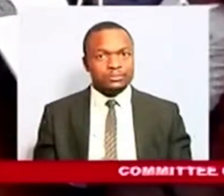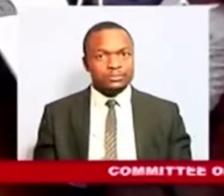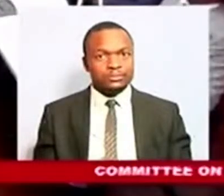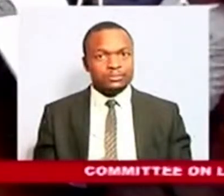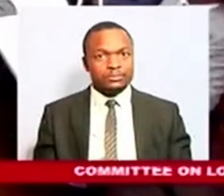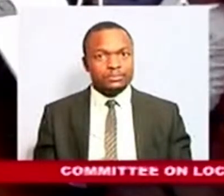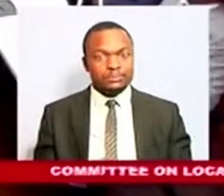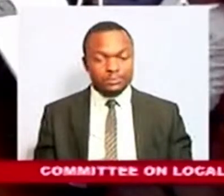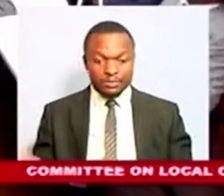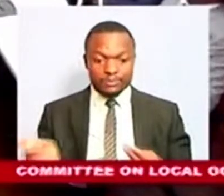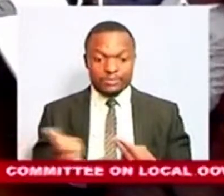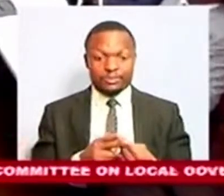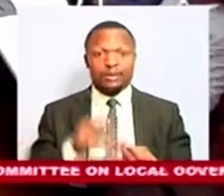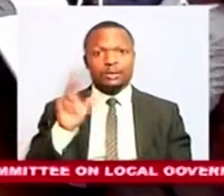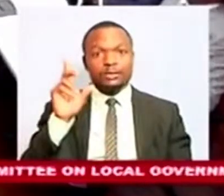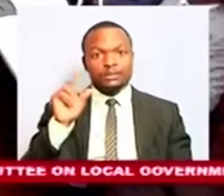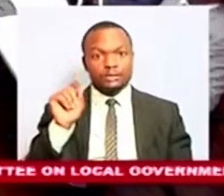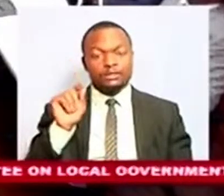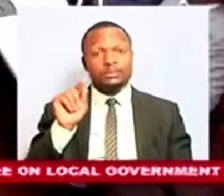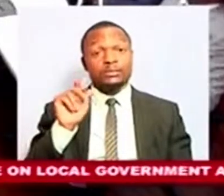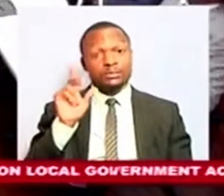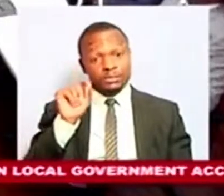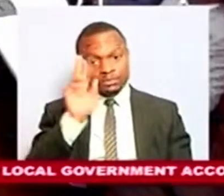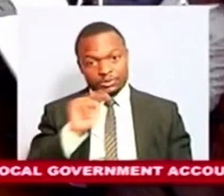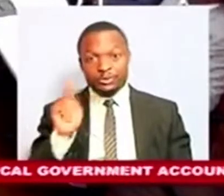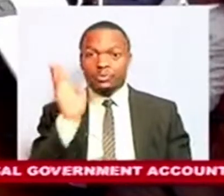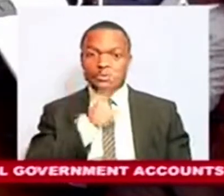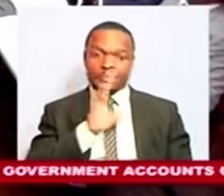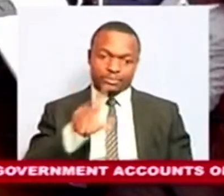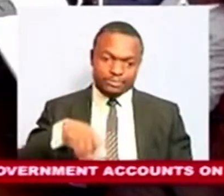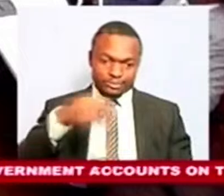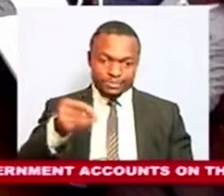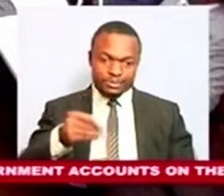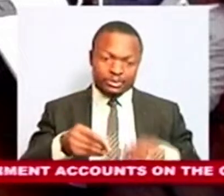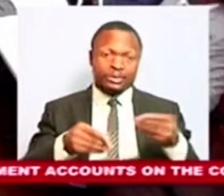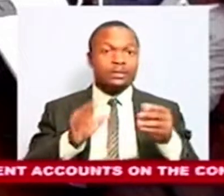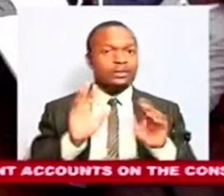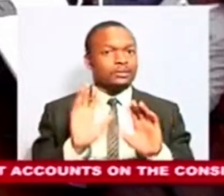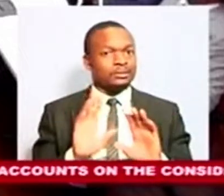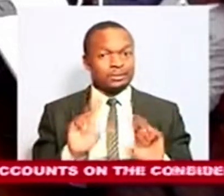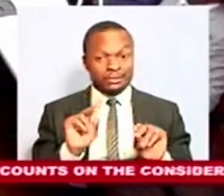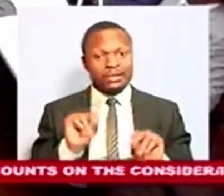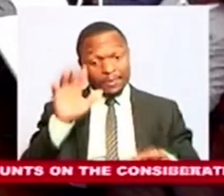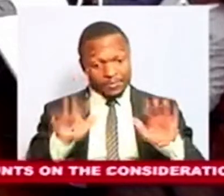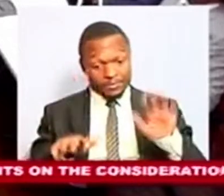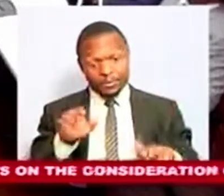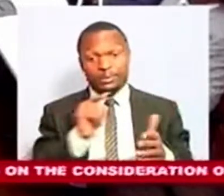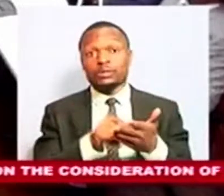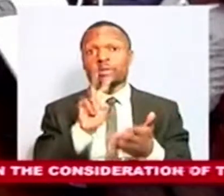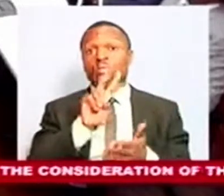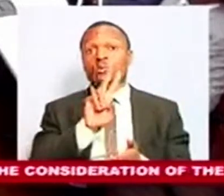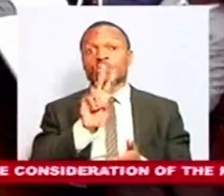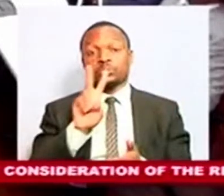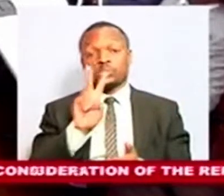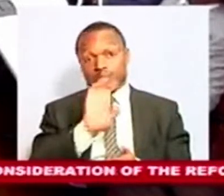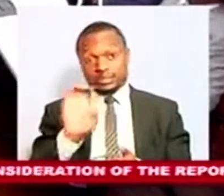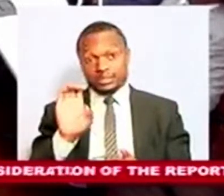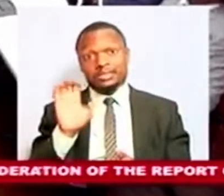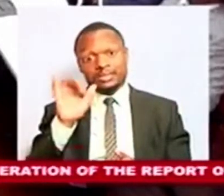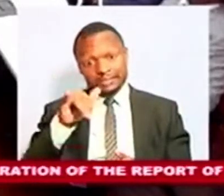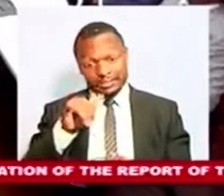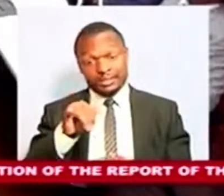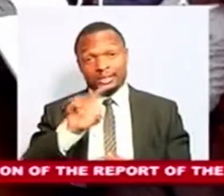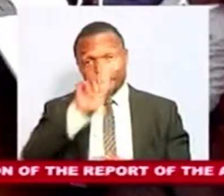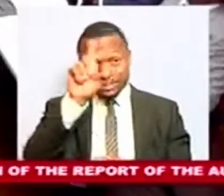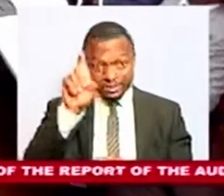plus 2022? No, 2022 was given out. No. There was a balance of this 200. Yes. So the